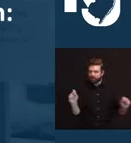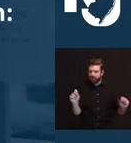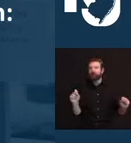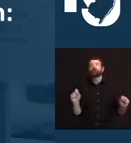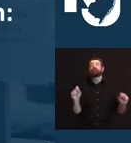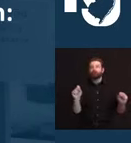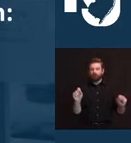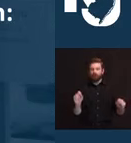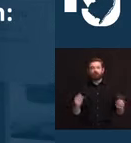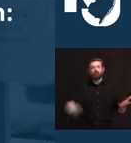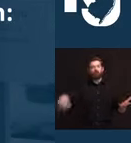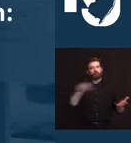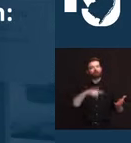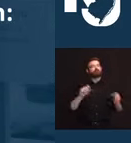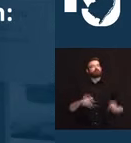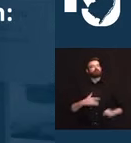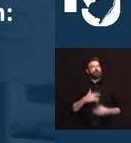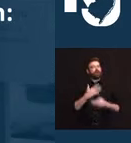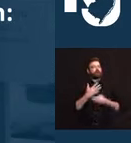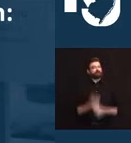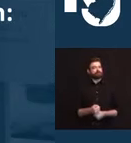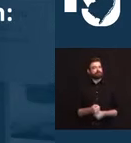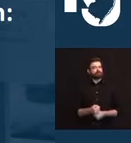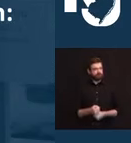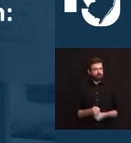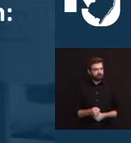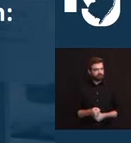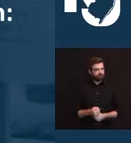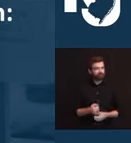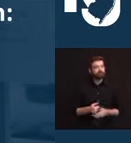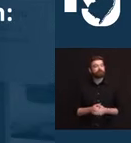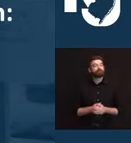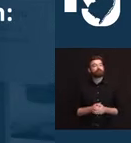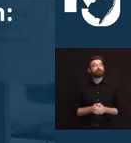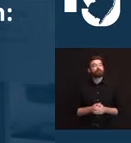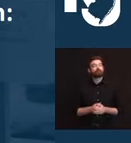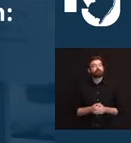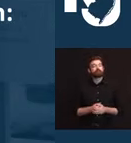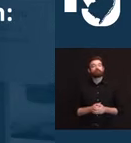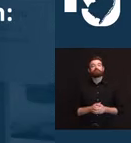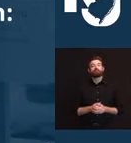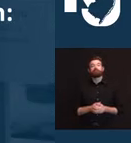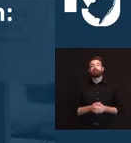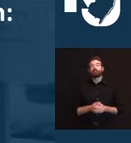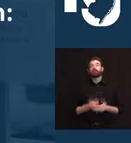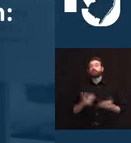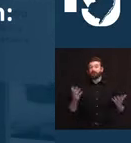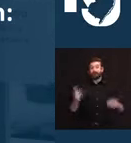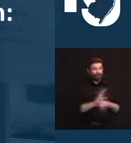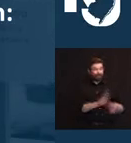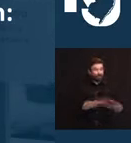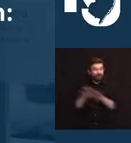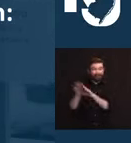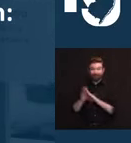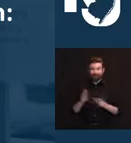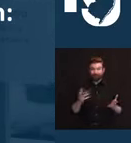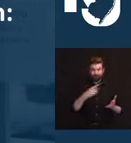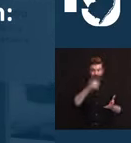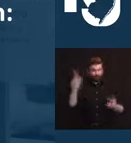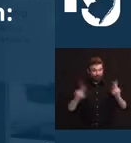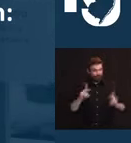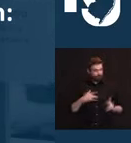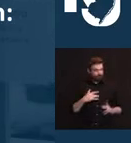that consumer confidence is by far the greatest concern for our business owners. We are all in this together as